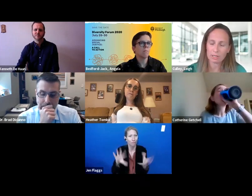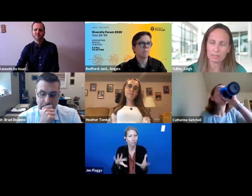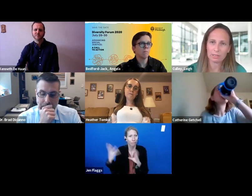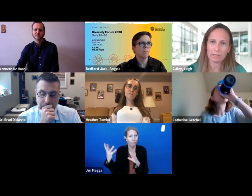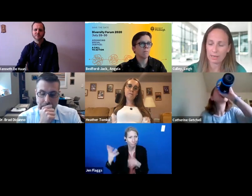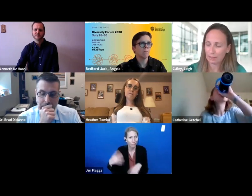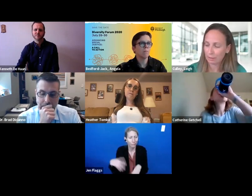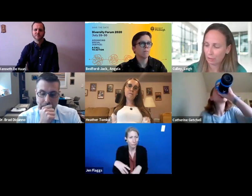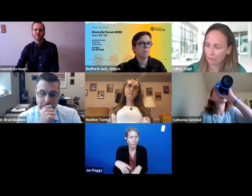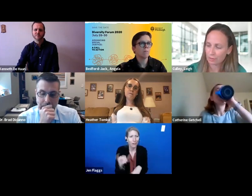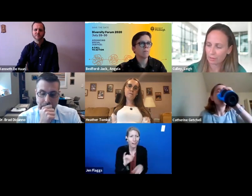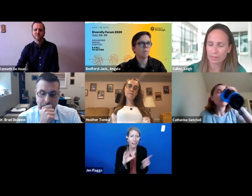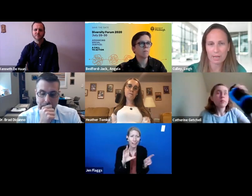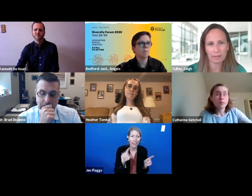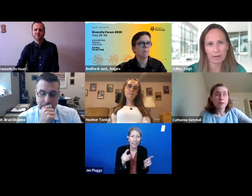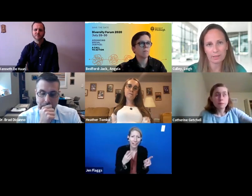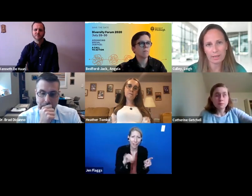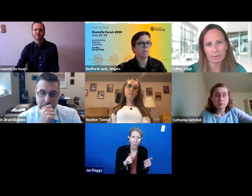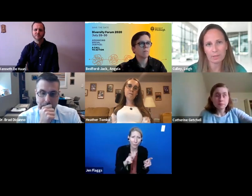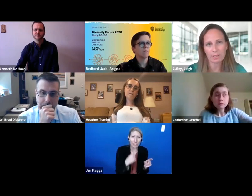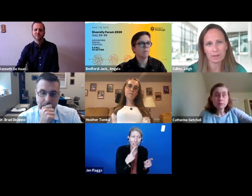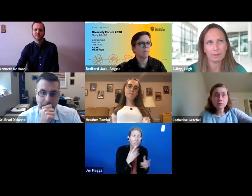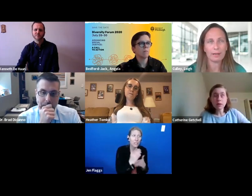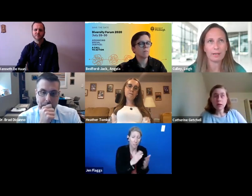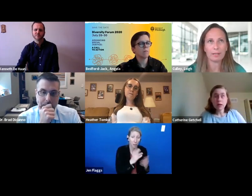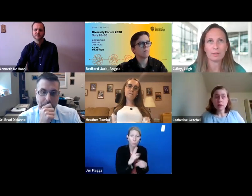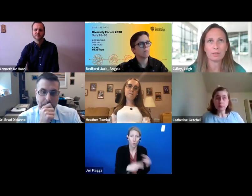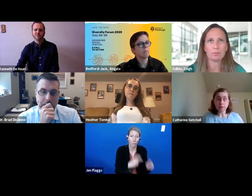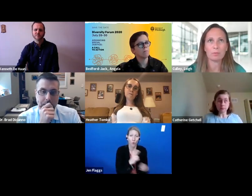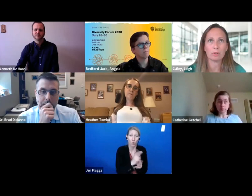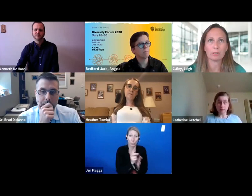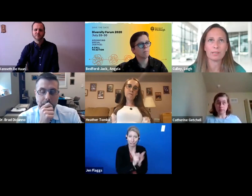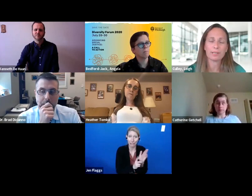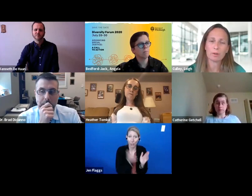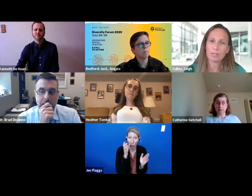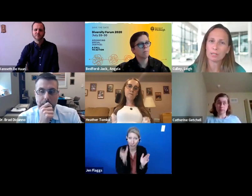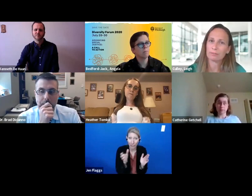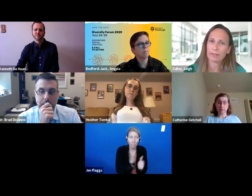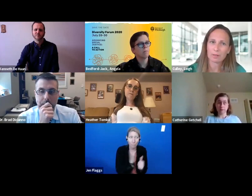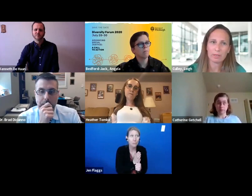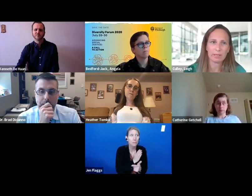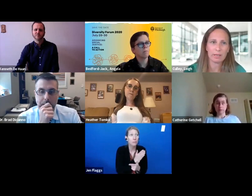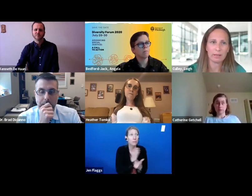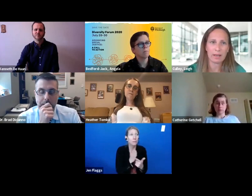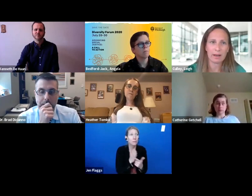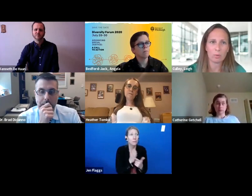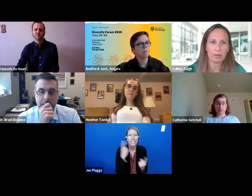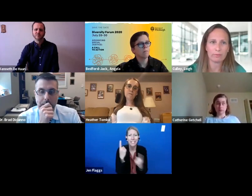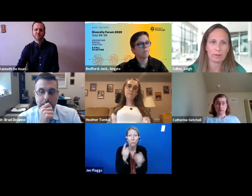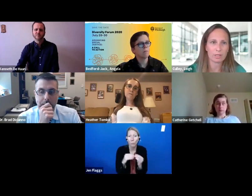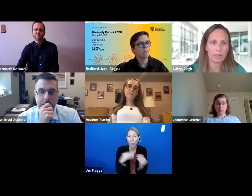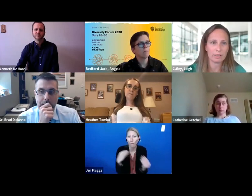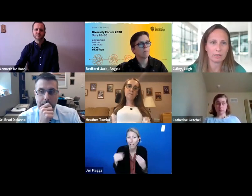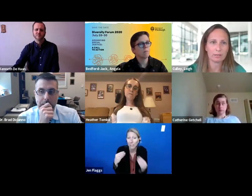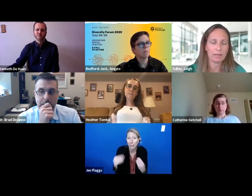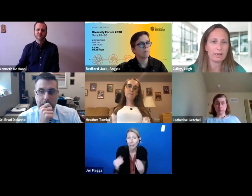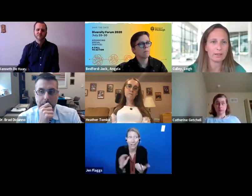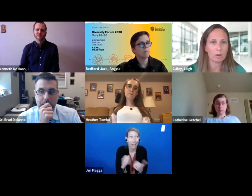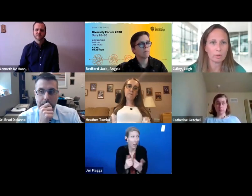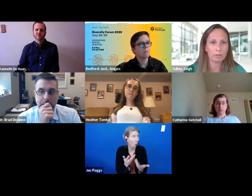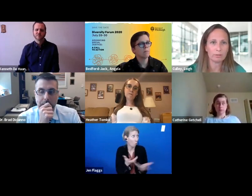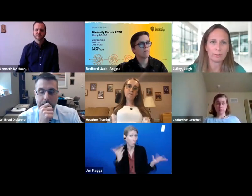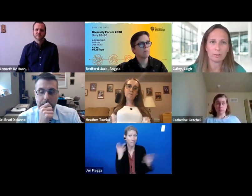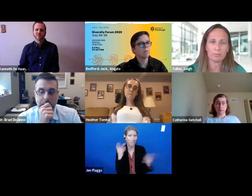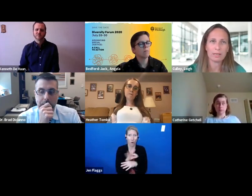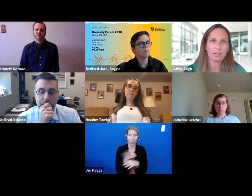Catherine mentioned, universal design concepts, some more consideration of flexibility and how we function